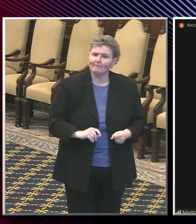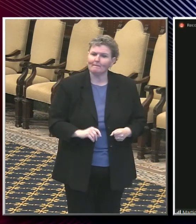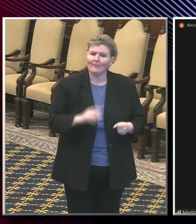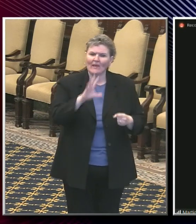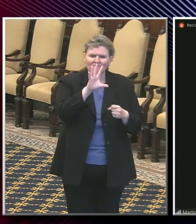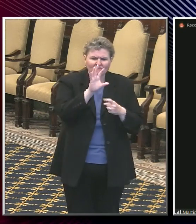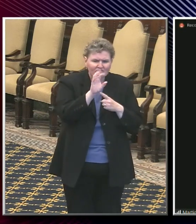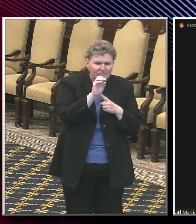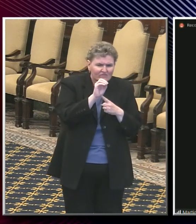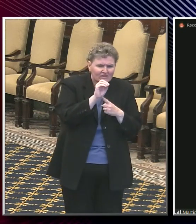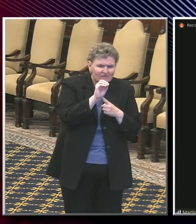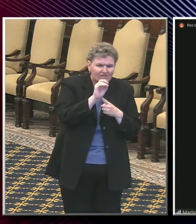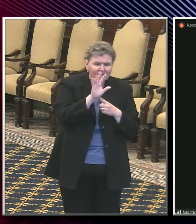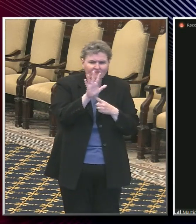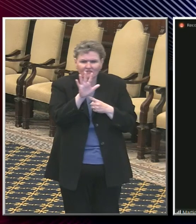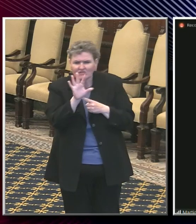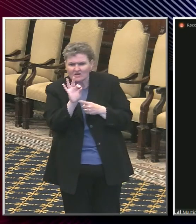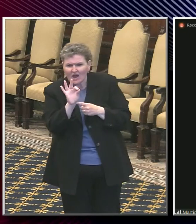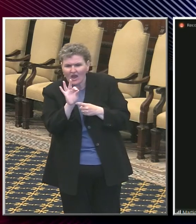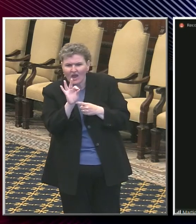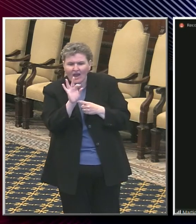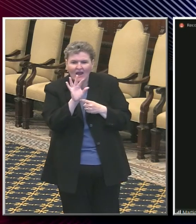detail about how